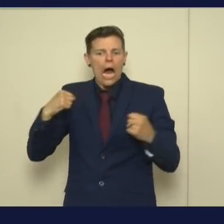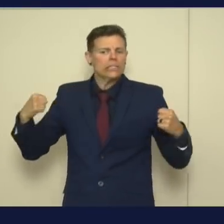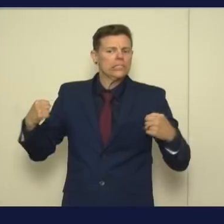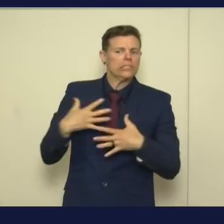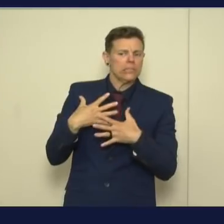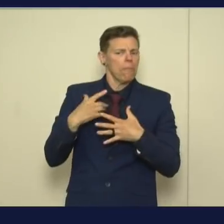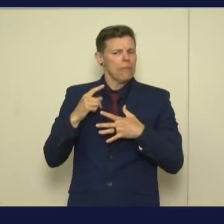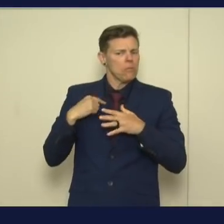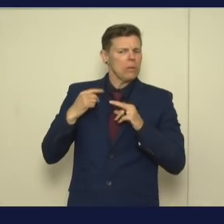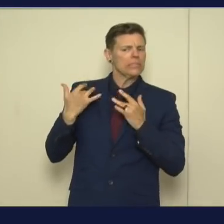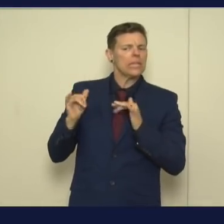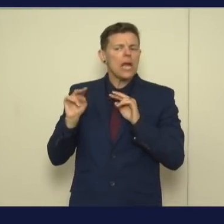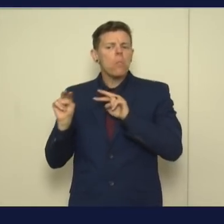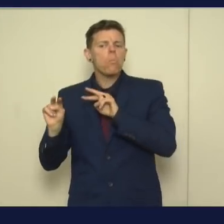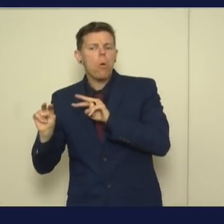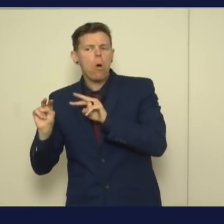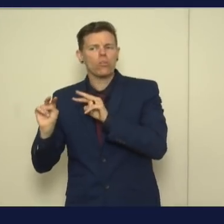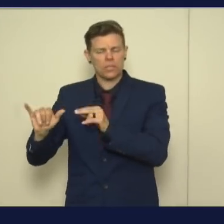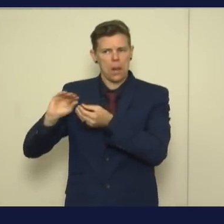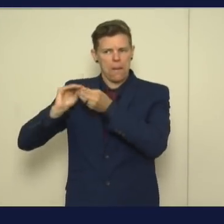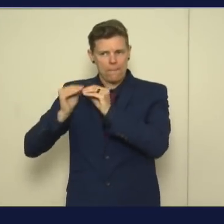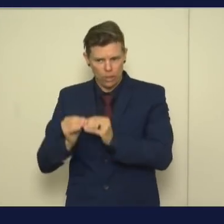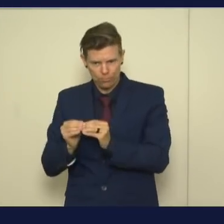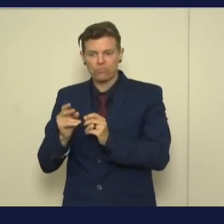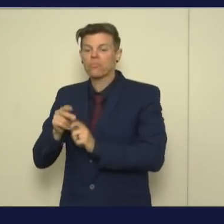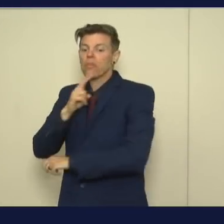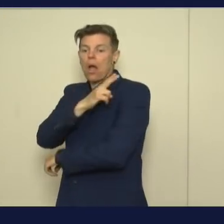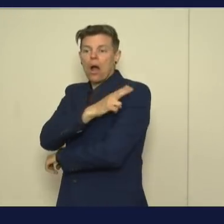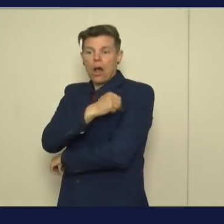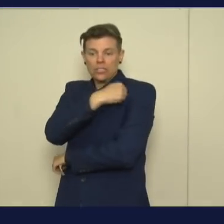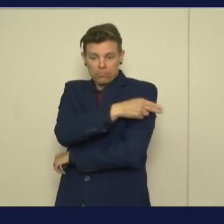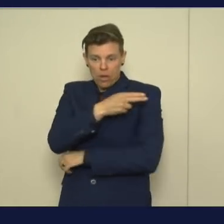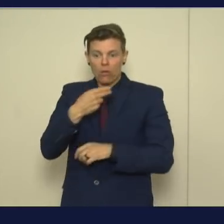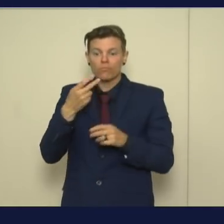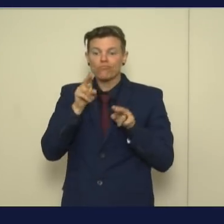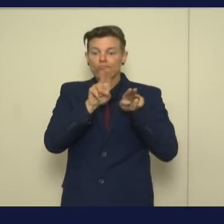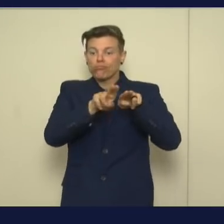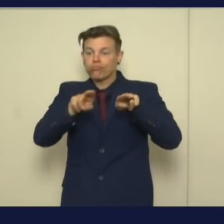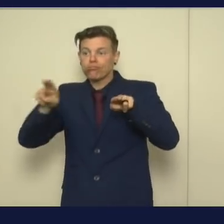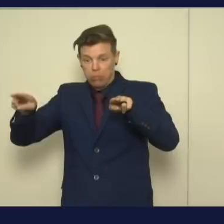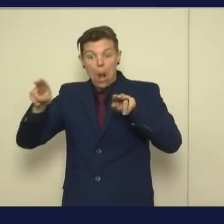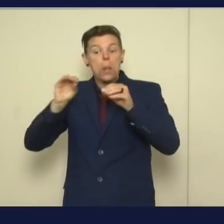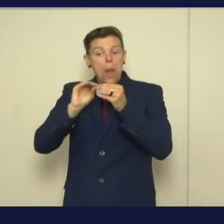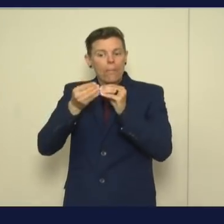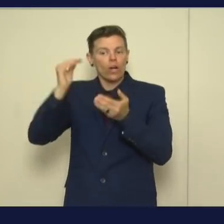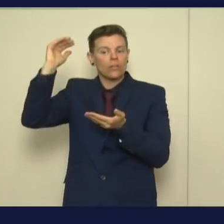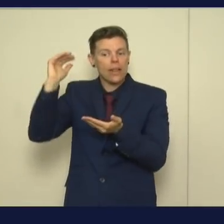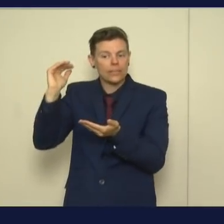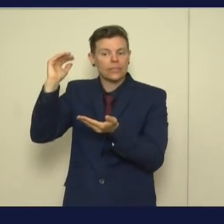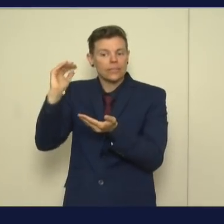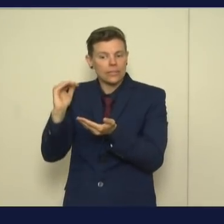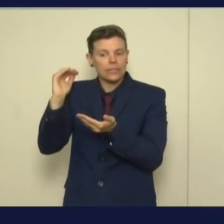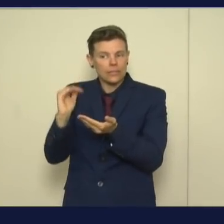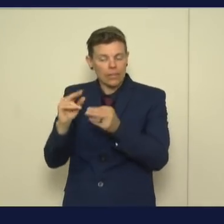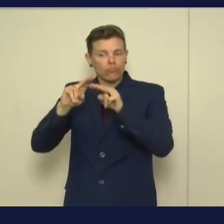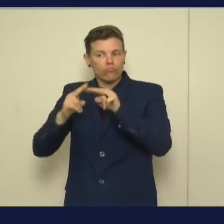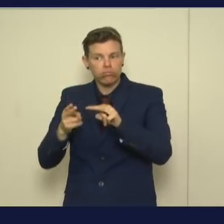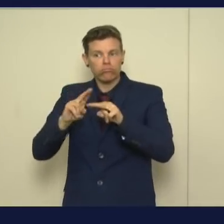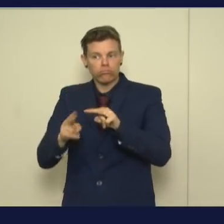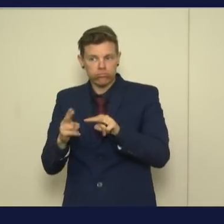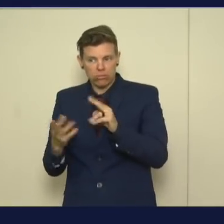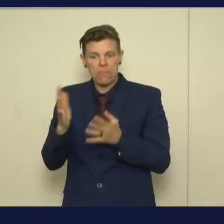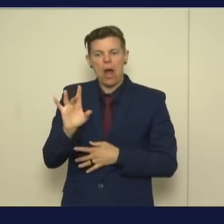still are seeing a downward trend in hospitalizations. That's good news. We have 80 currently, 15